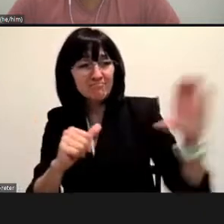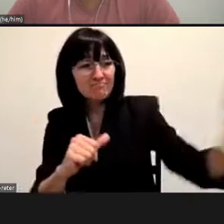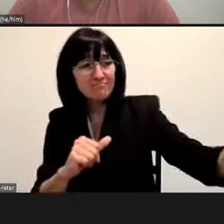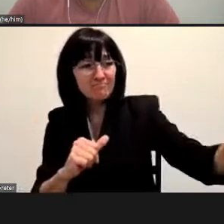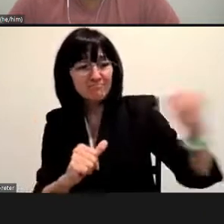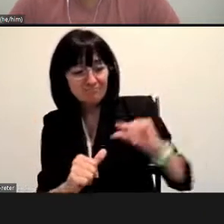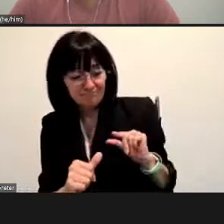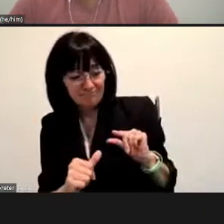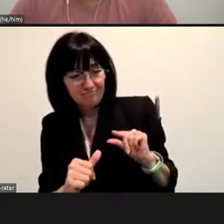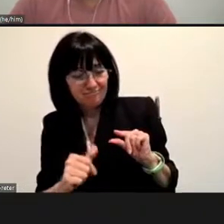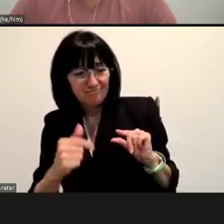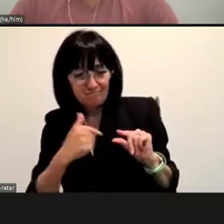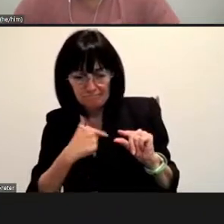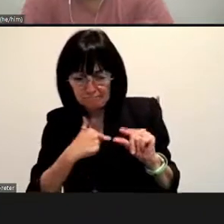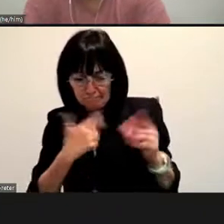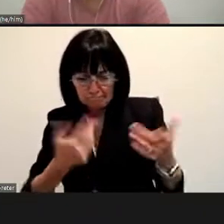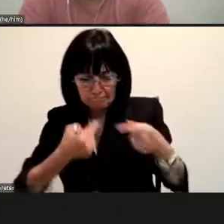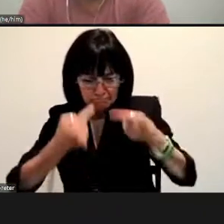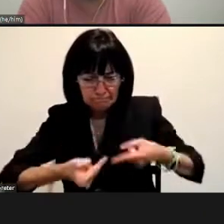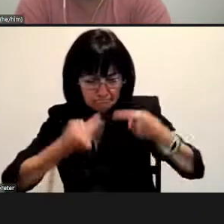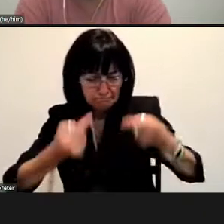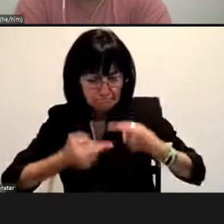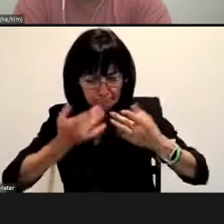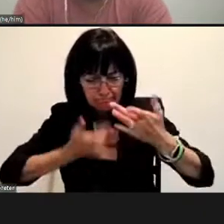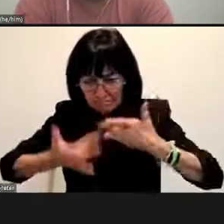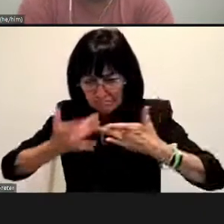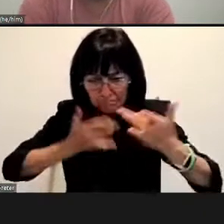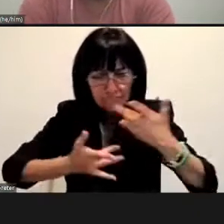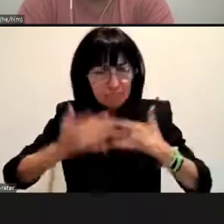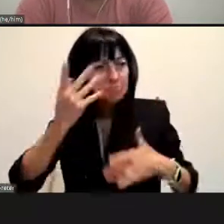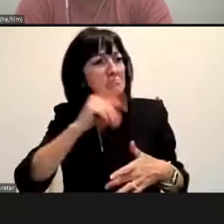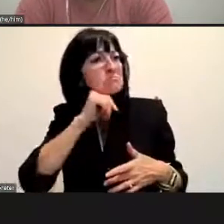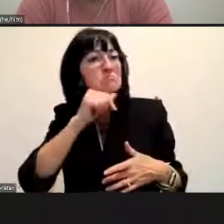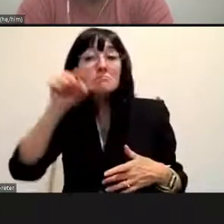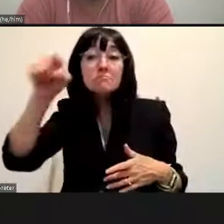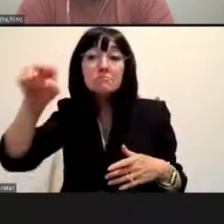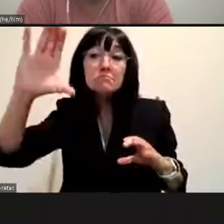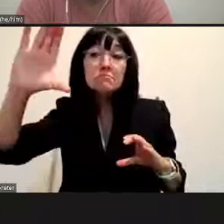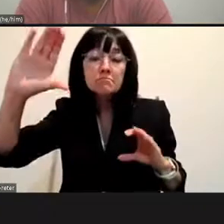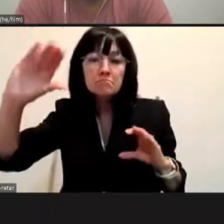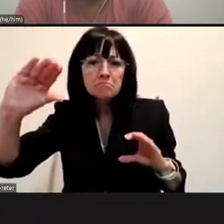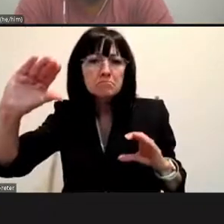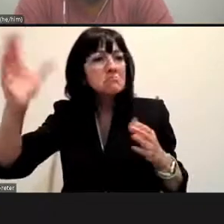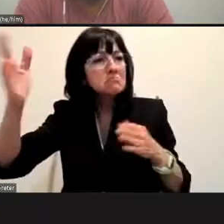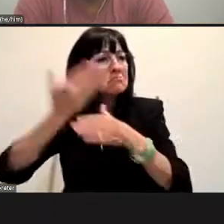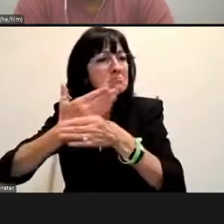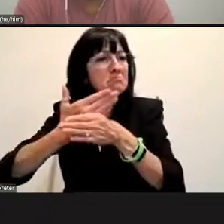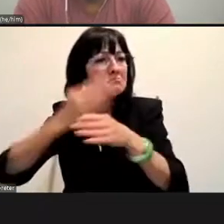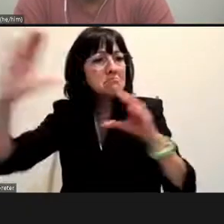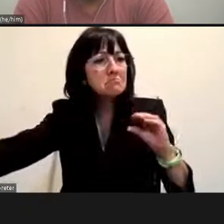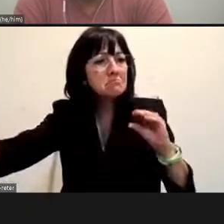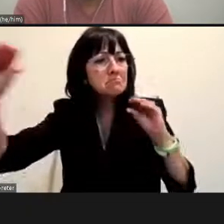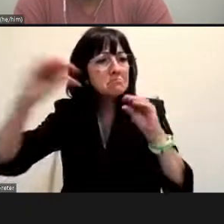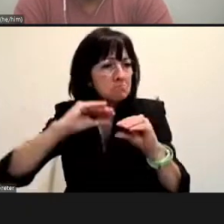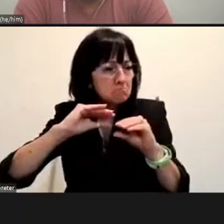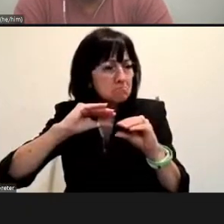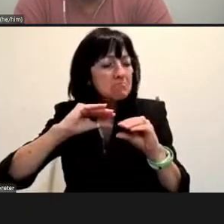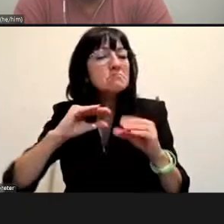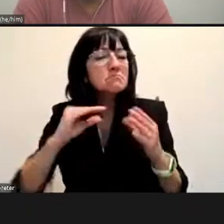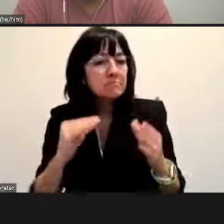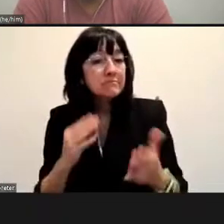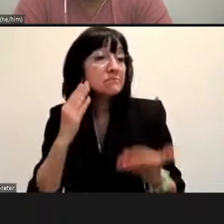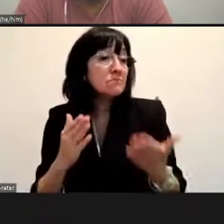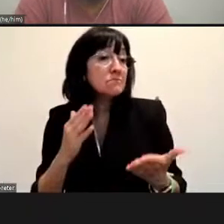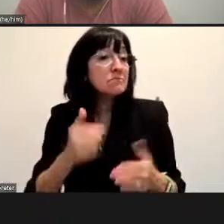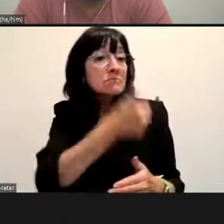try to accomplish my task. Like, what about sharing resources? And if we're talking about this as a community, then you can figure out that resource sharing in